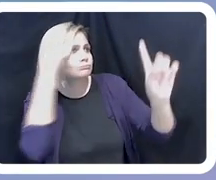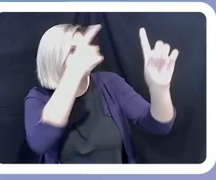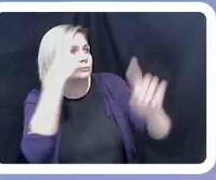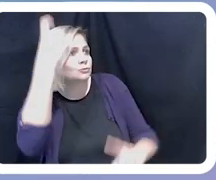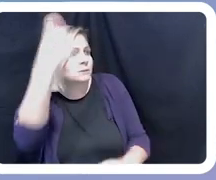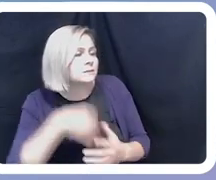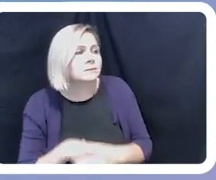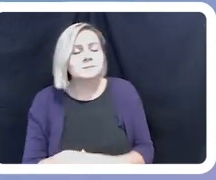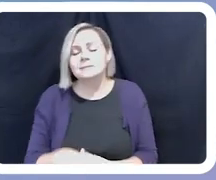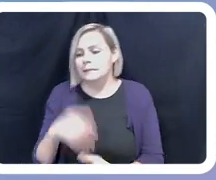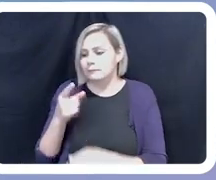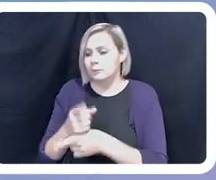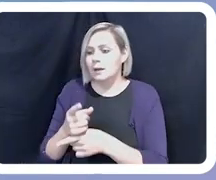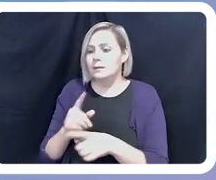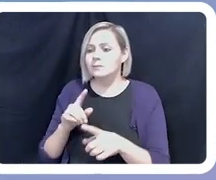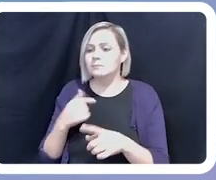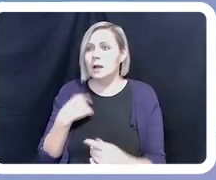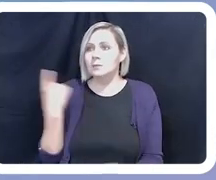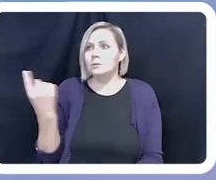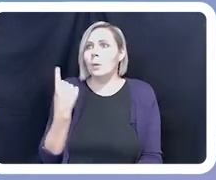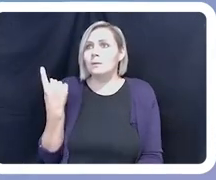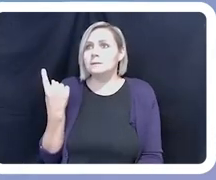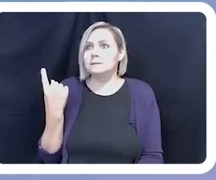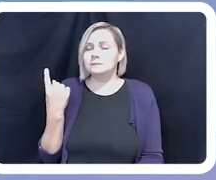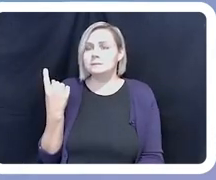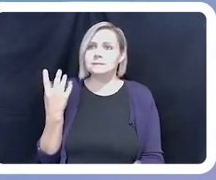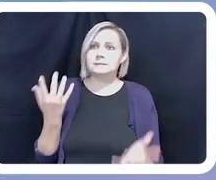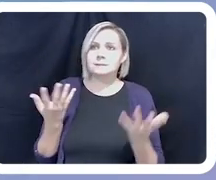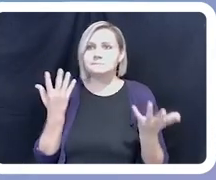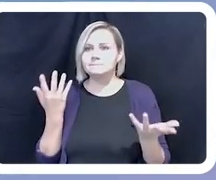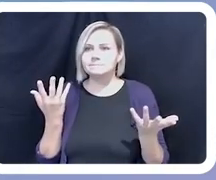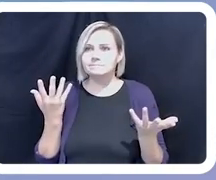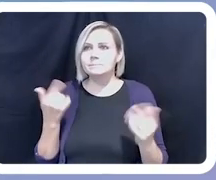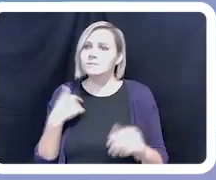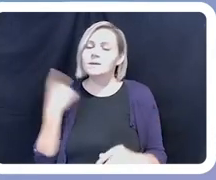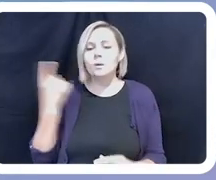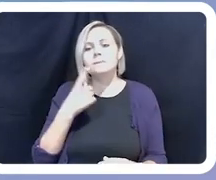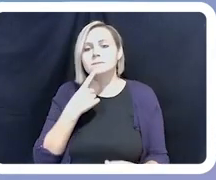time. Big dreams, yes. And so I always.